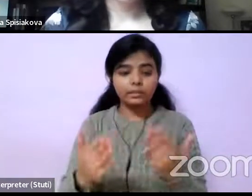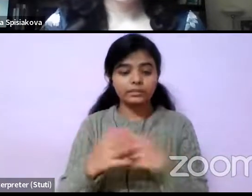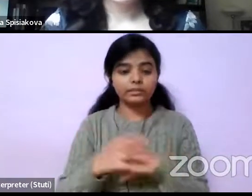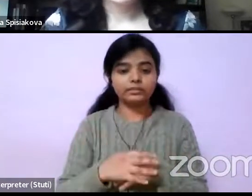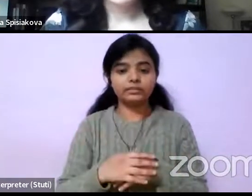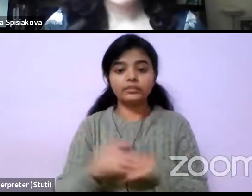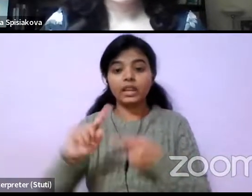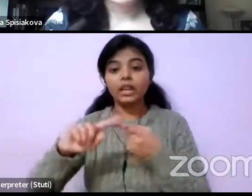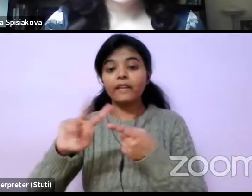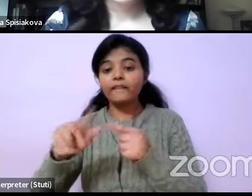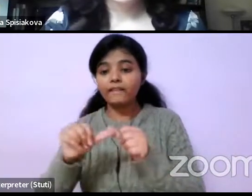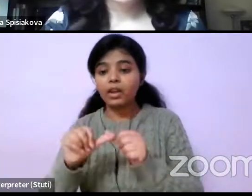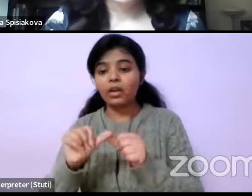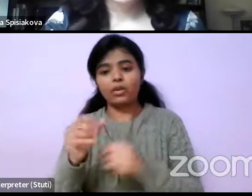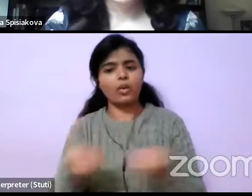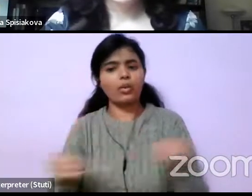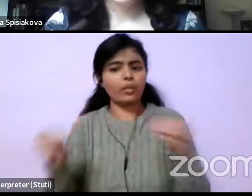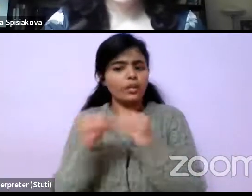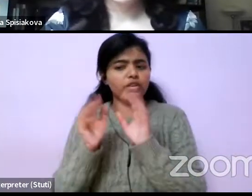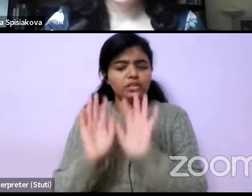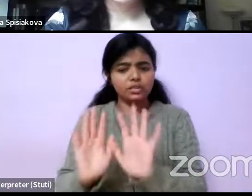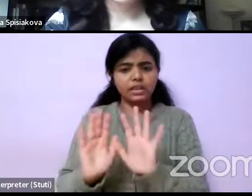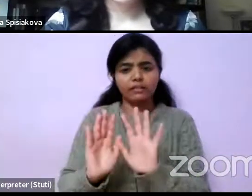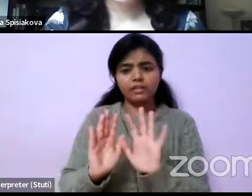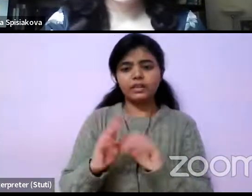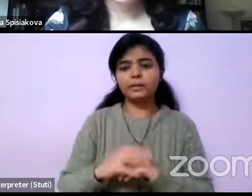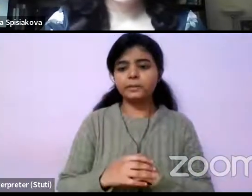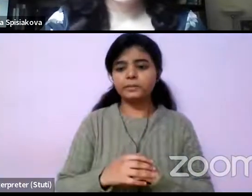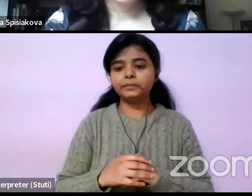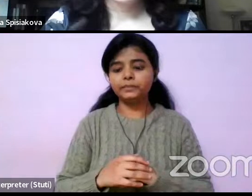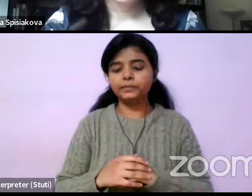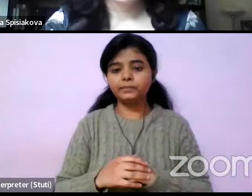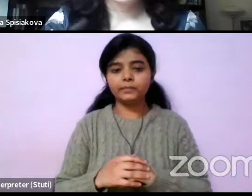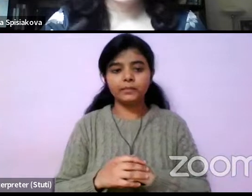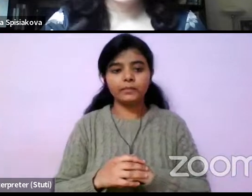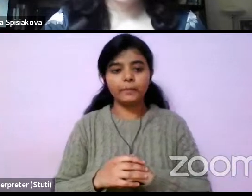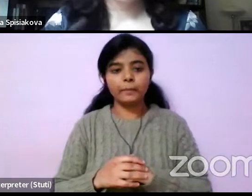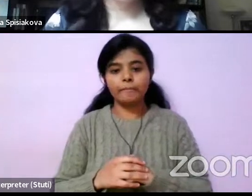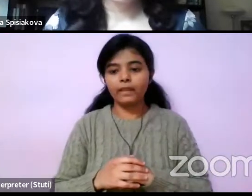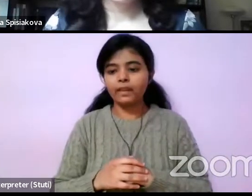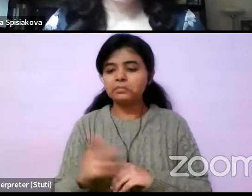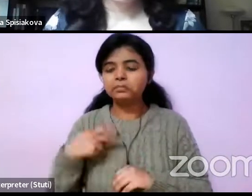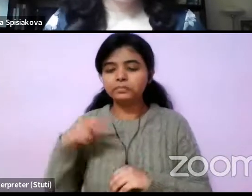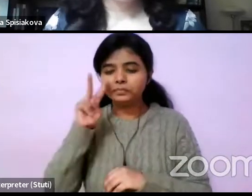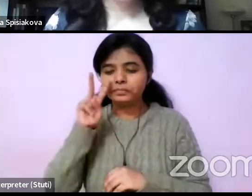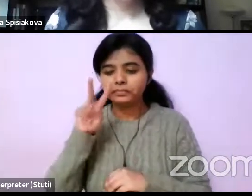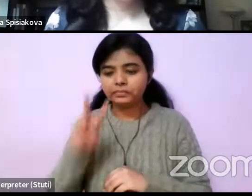Eva, there are a couple of questions for you. I'll just read them out.